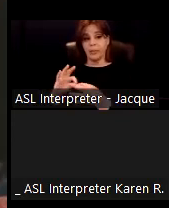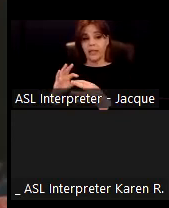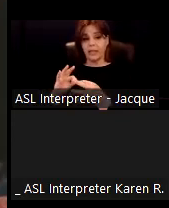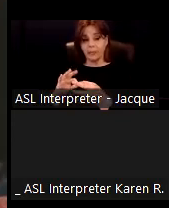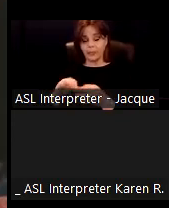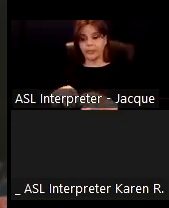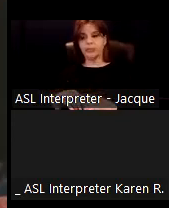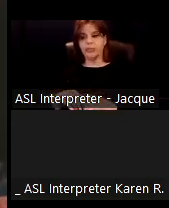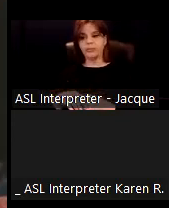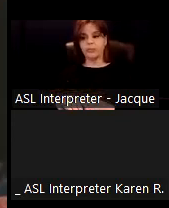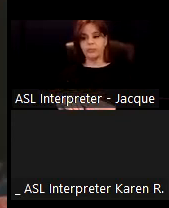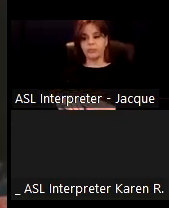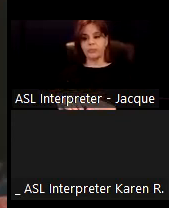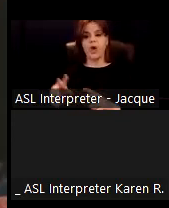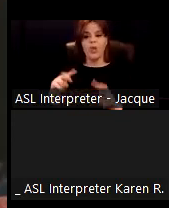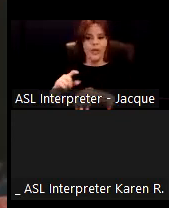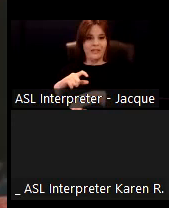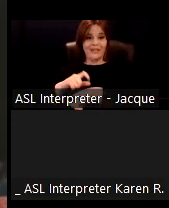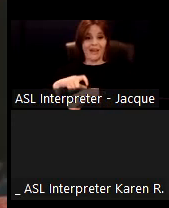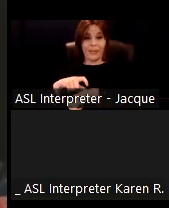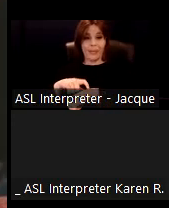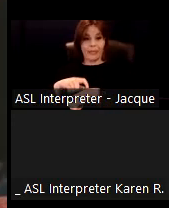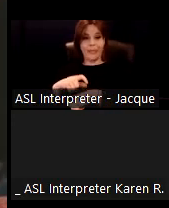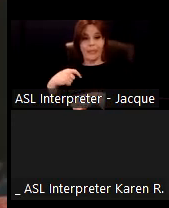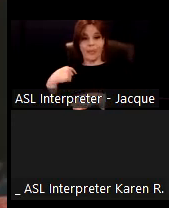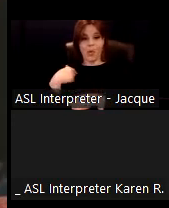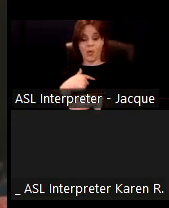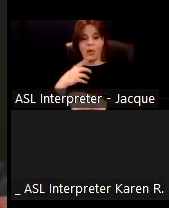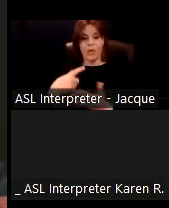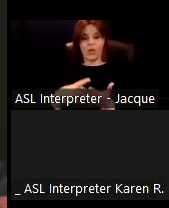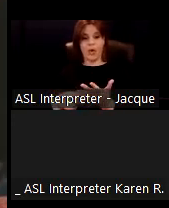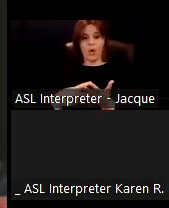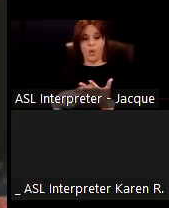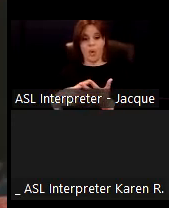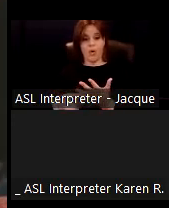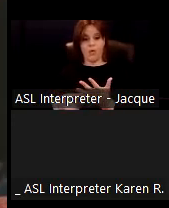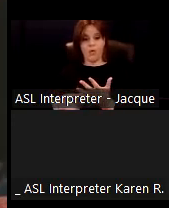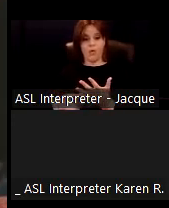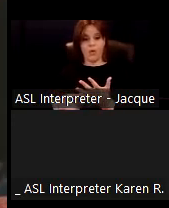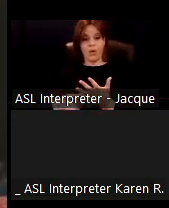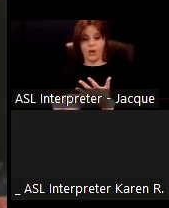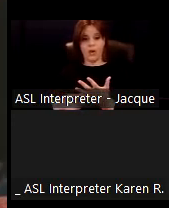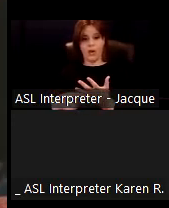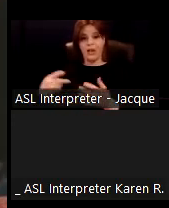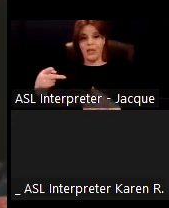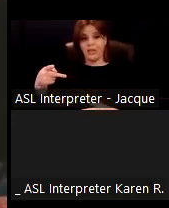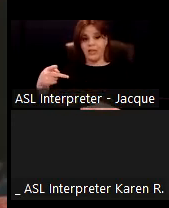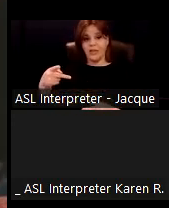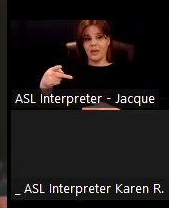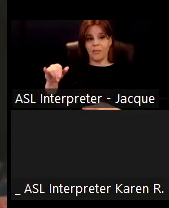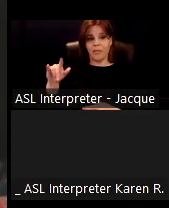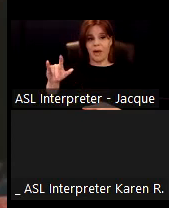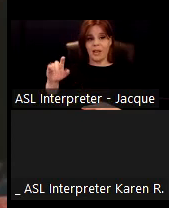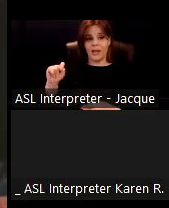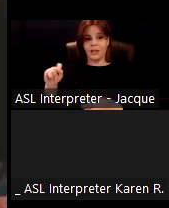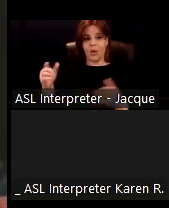So just taking a look at time, we will go over the pilot welcome session